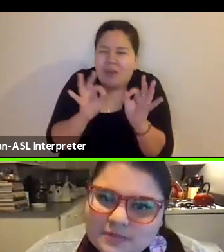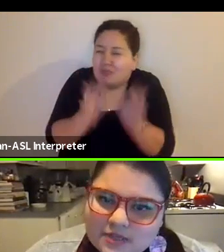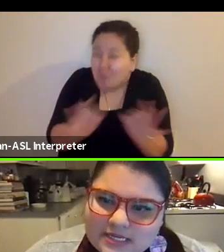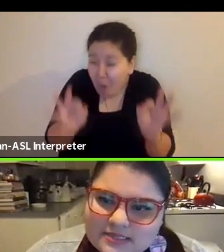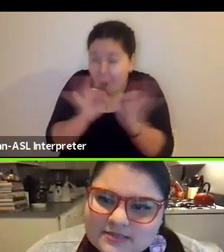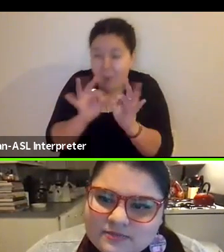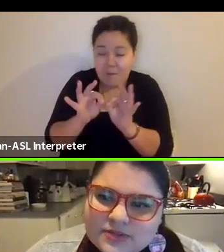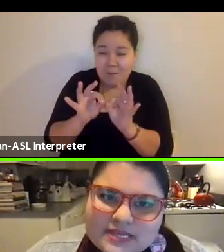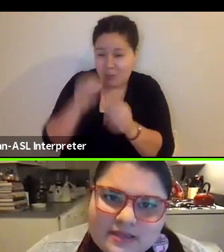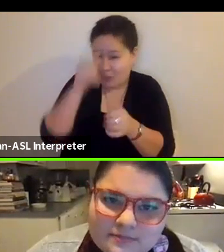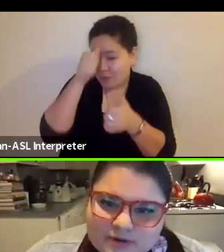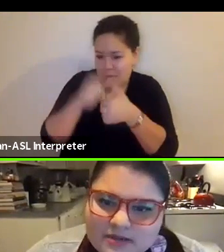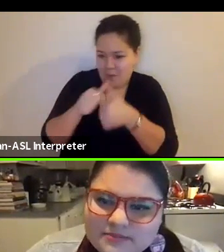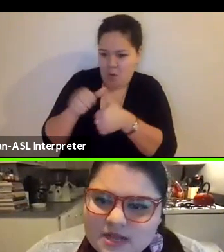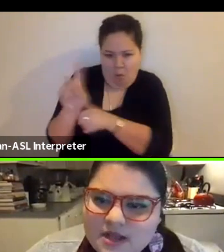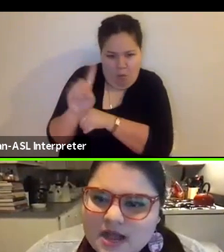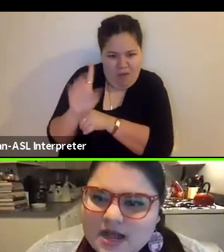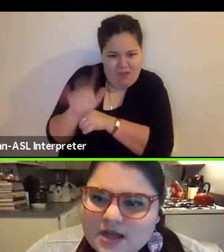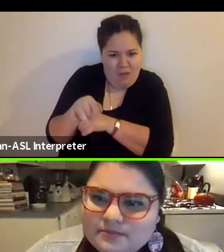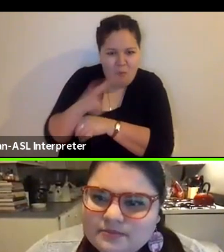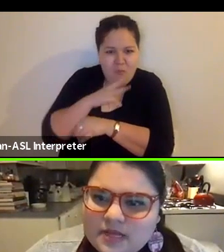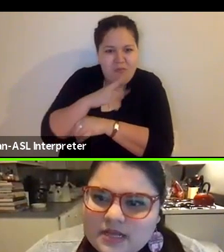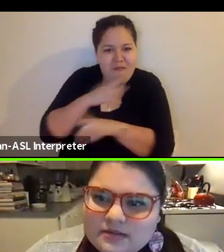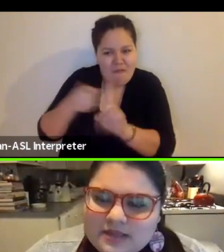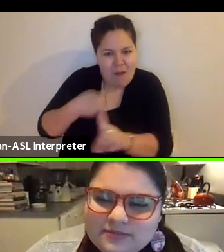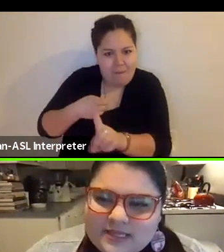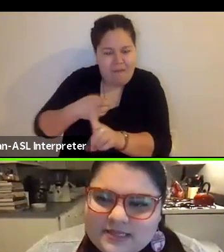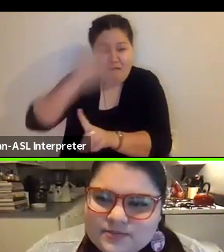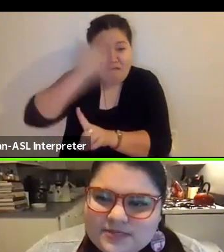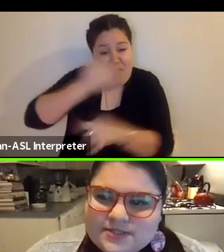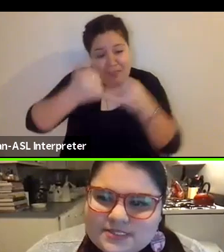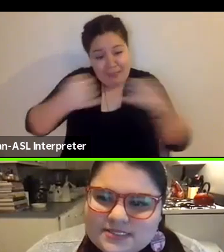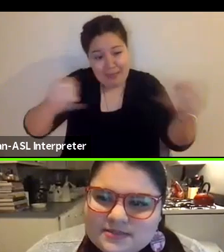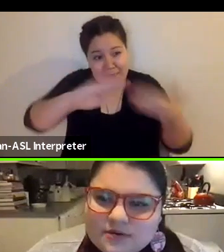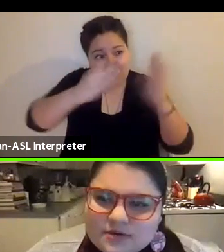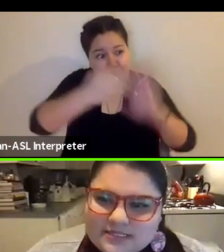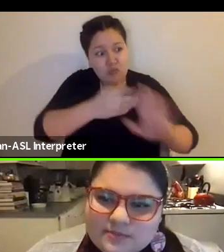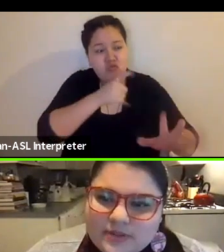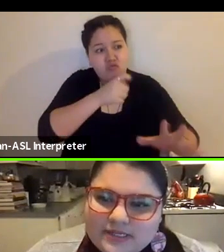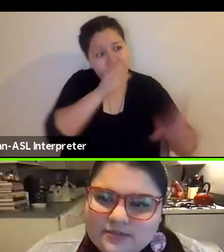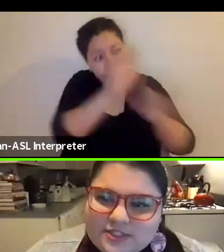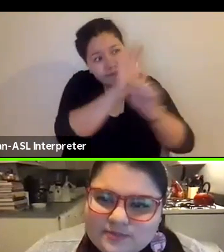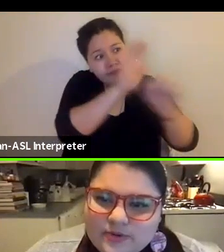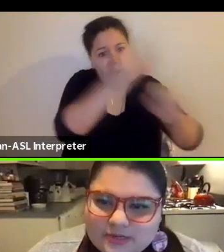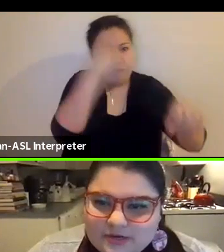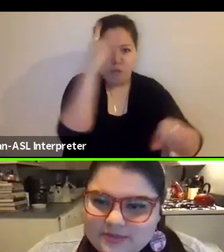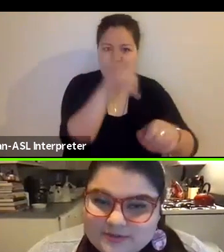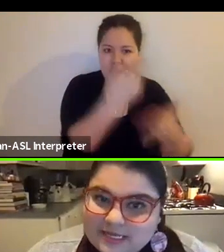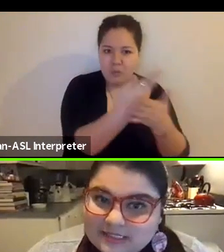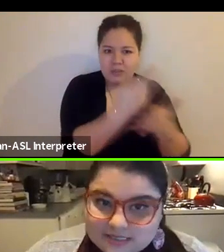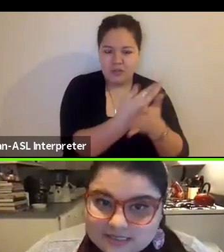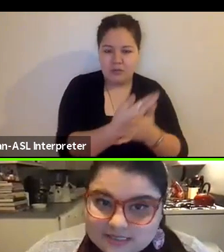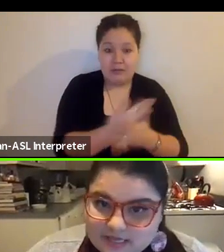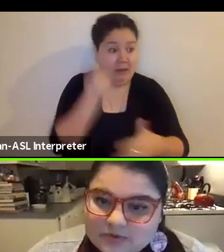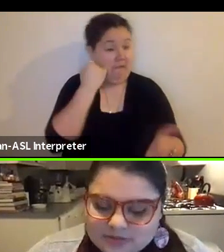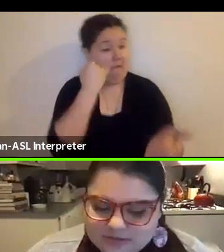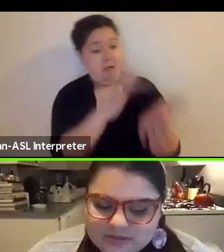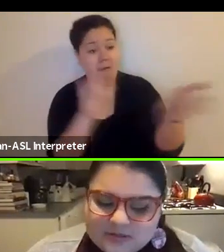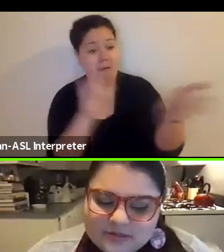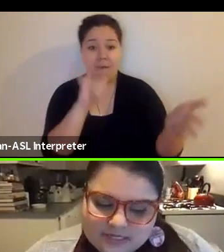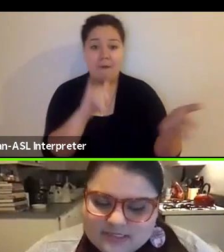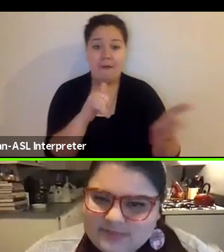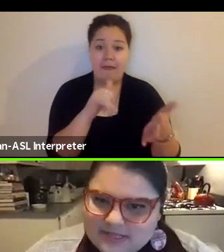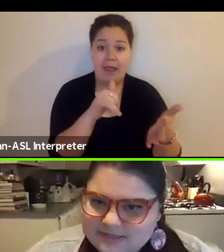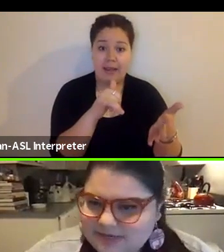frontline communities of where those came from? If these resources were exploited, which spoiler, most likely they